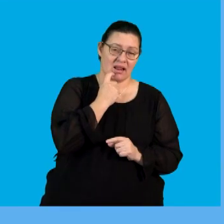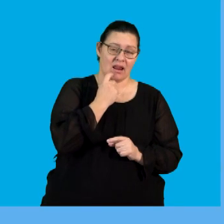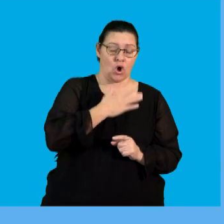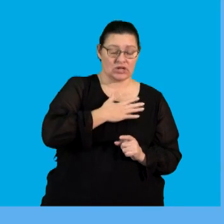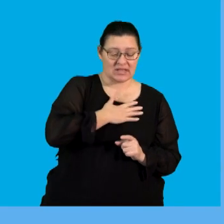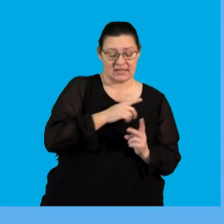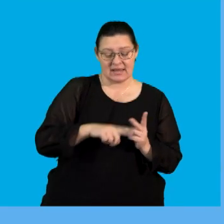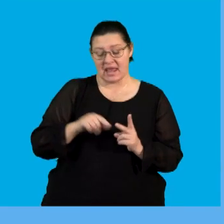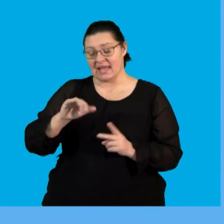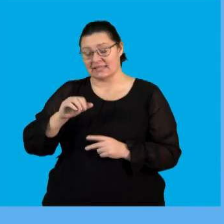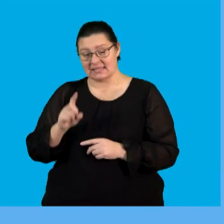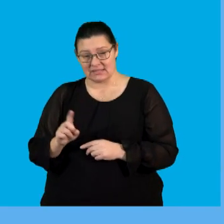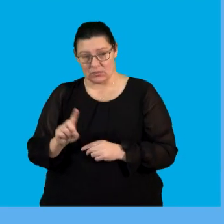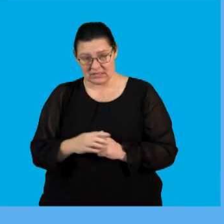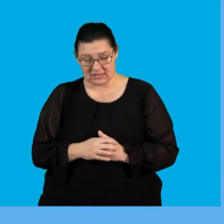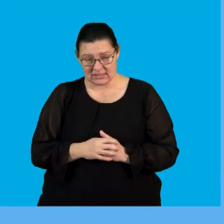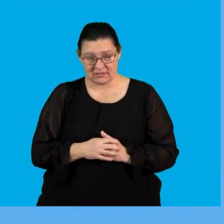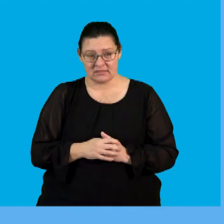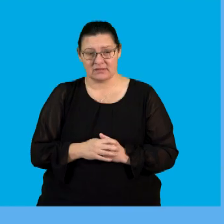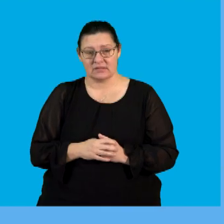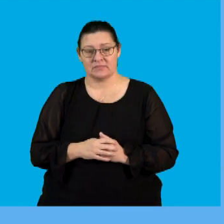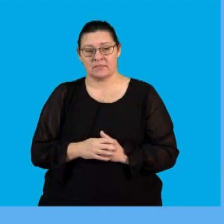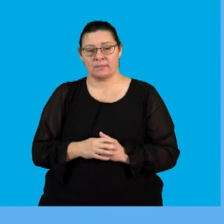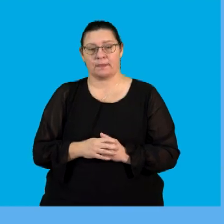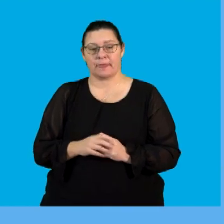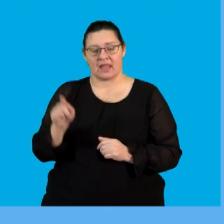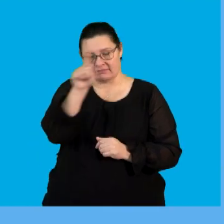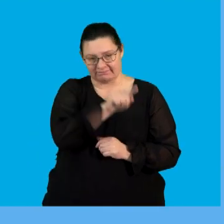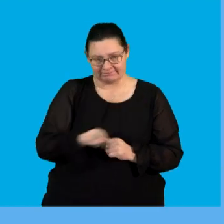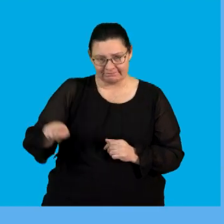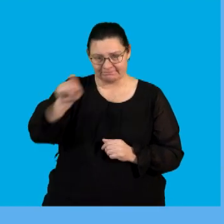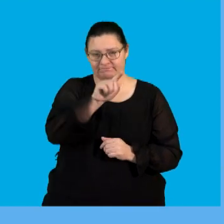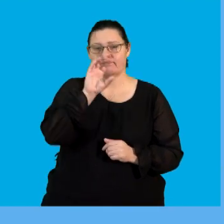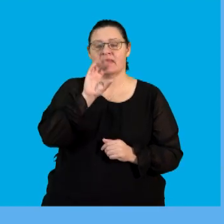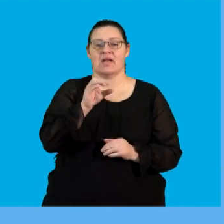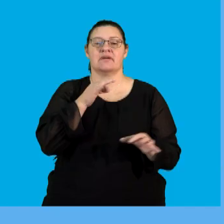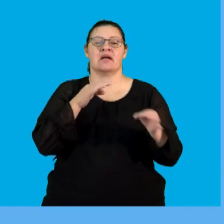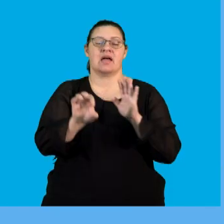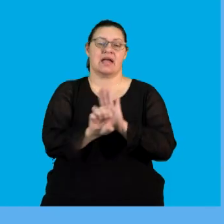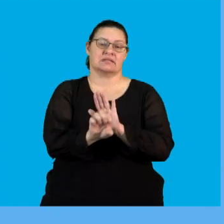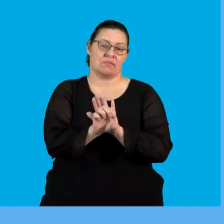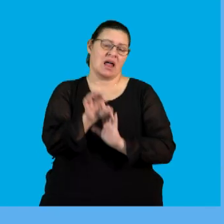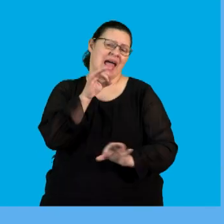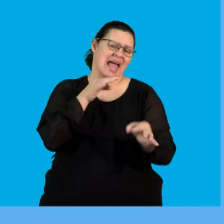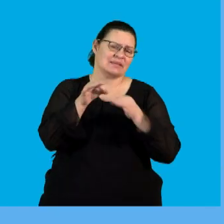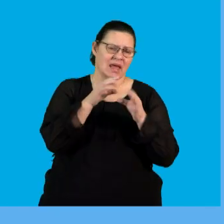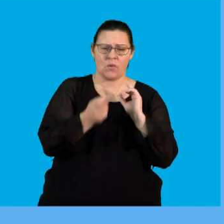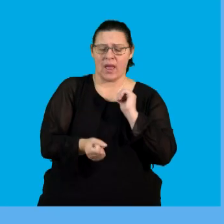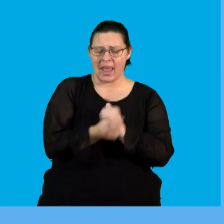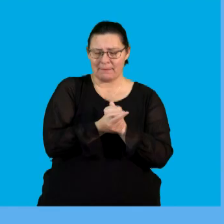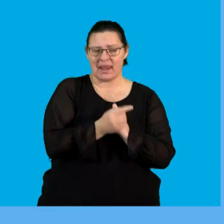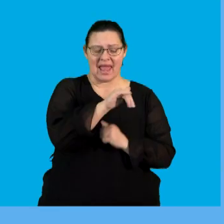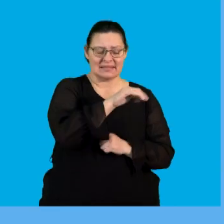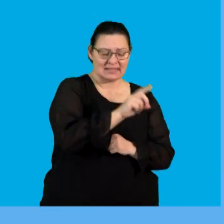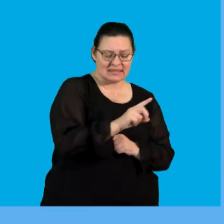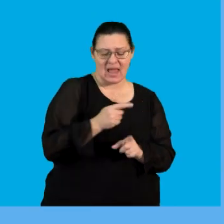metal oxide and an acid would be, so we have a typical example here that we can use to better explain what is going to happen between